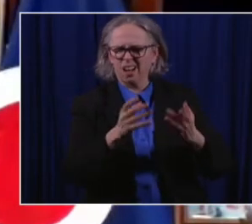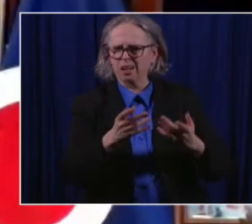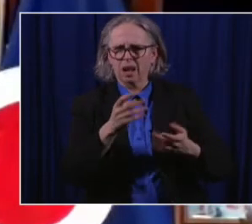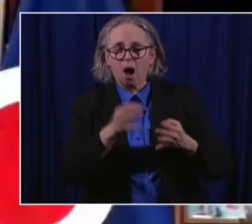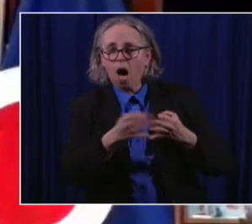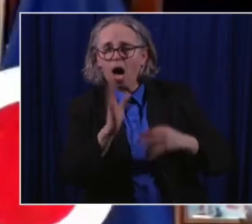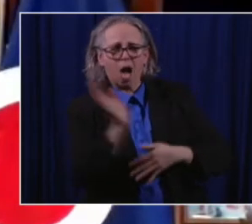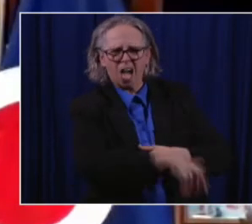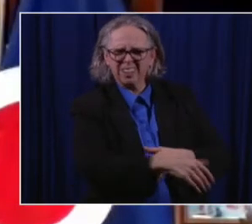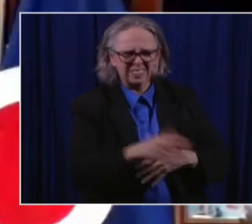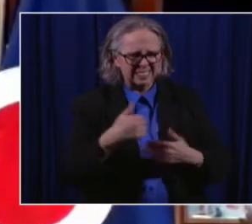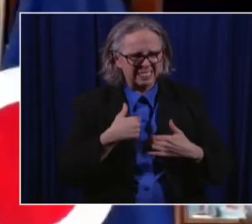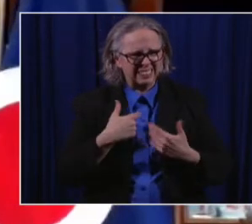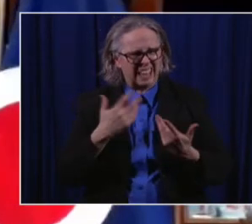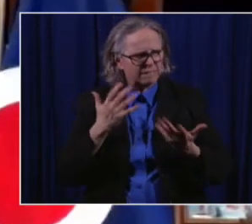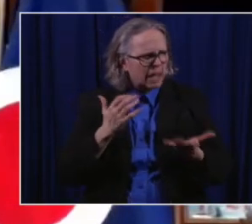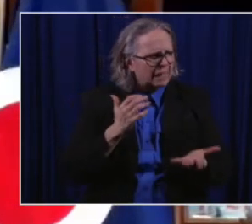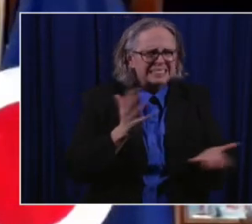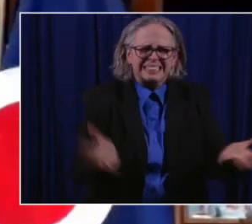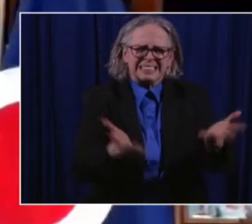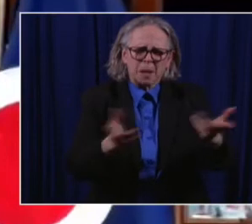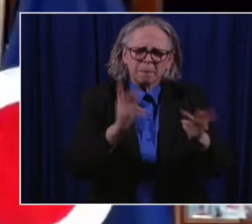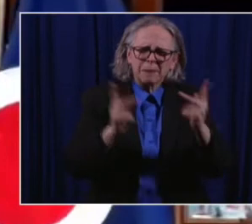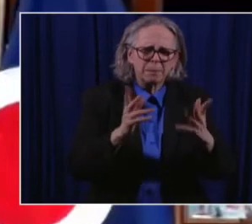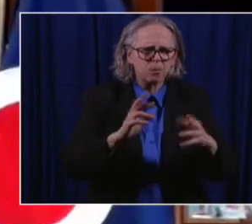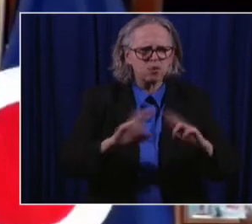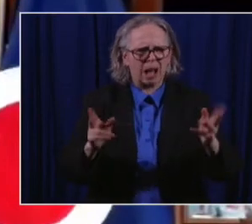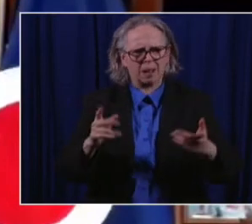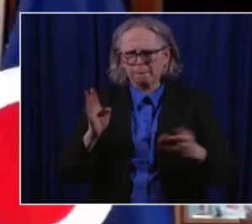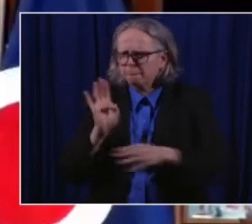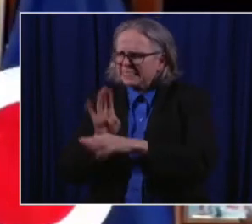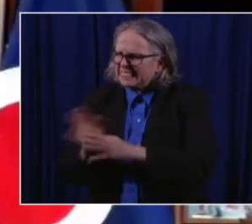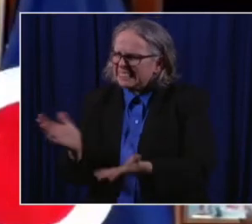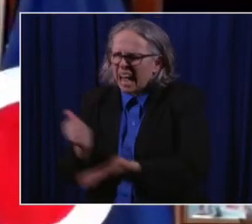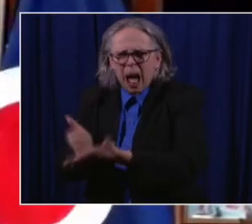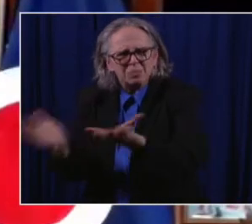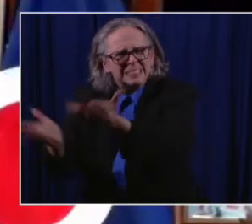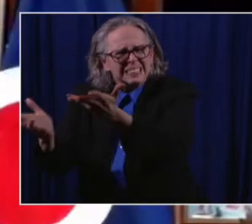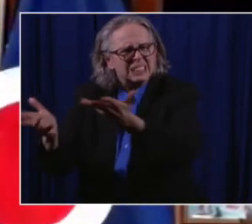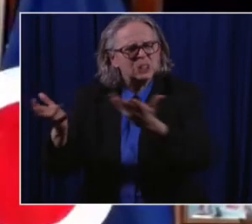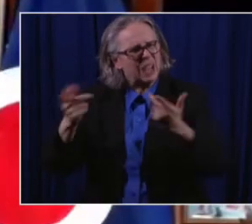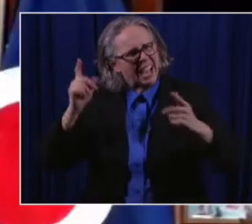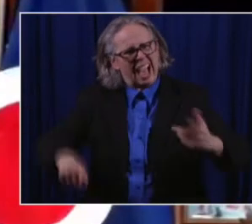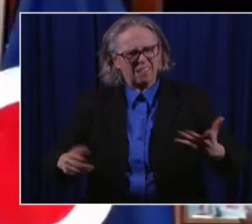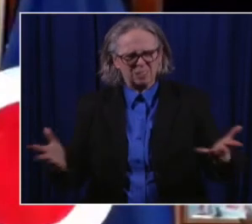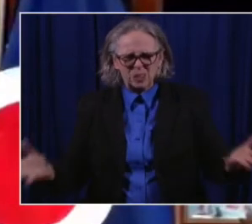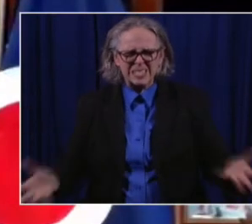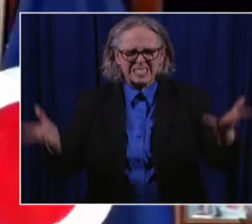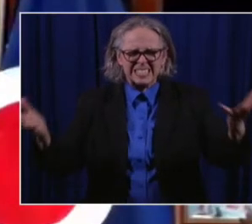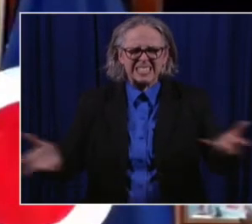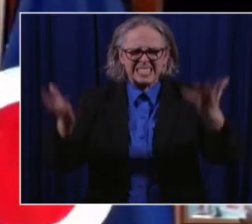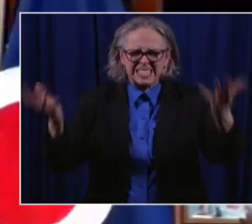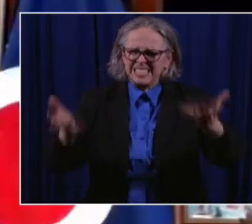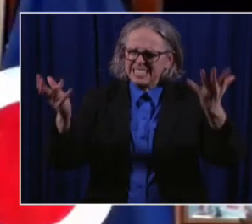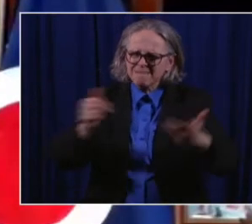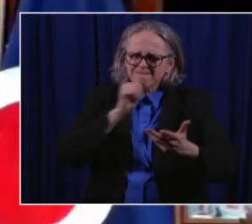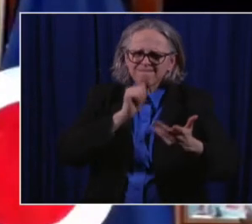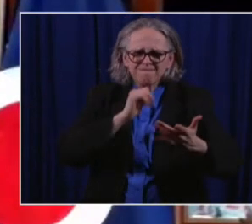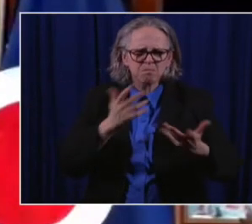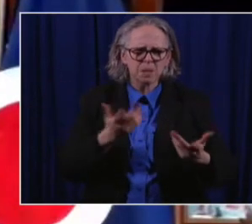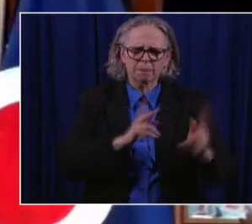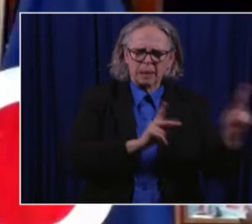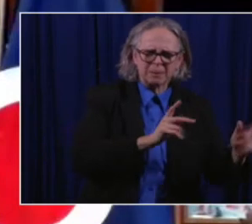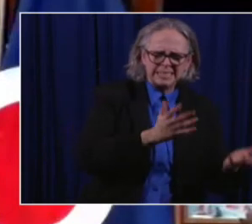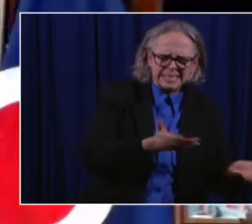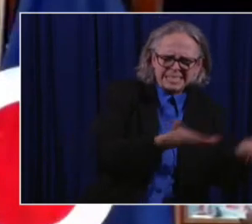people up. We got to gear businesses up. Businesses are resilient. People are resilient. We're trying to provide those resources for them to make sure